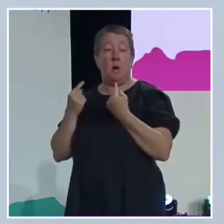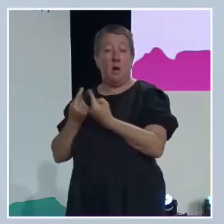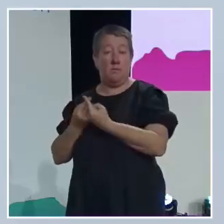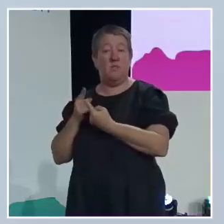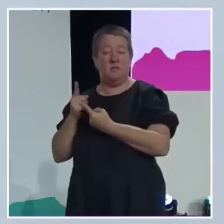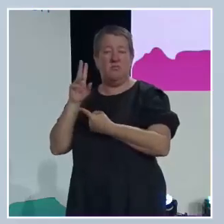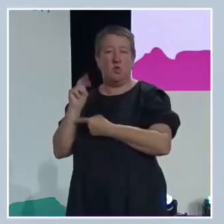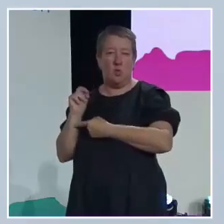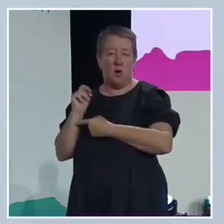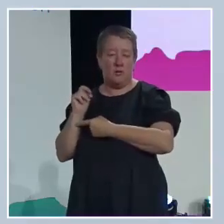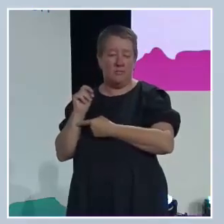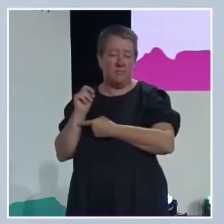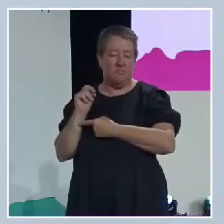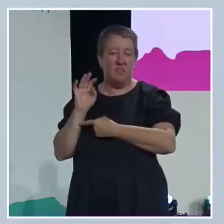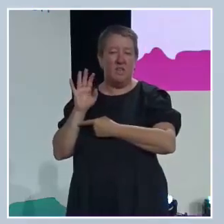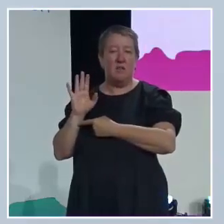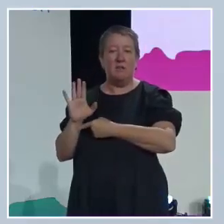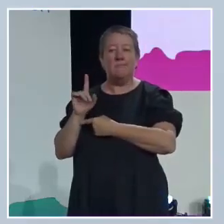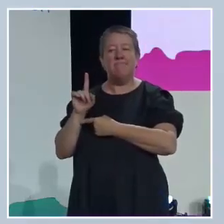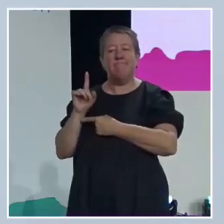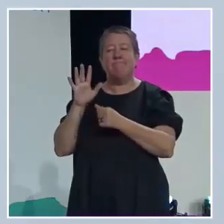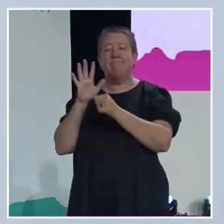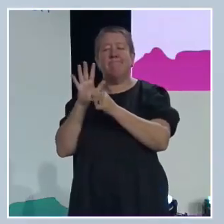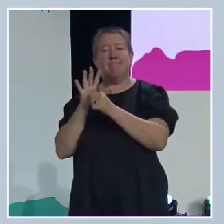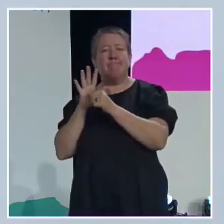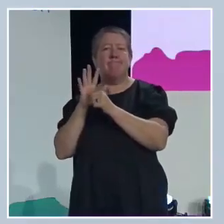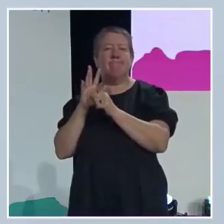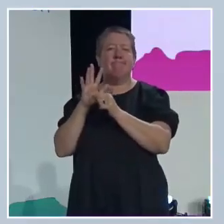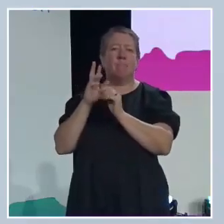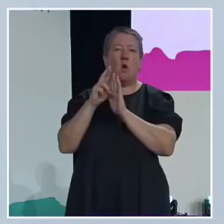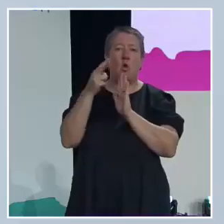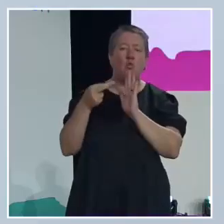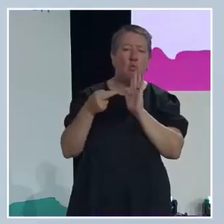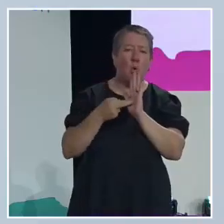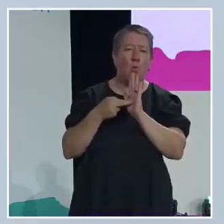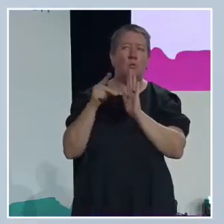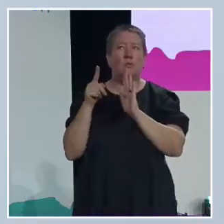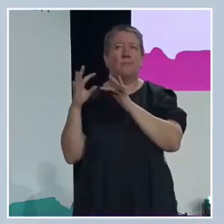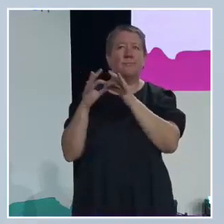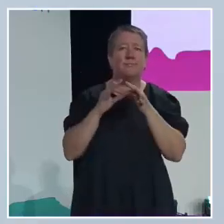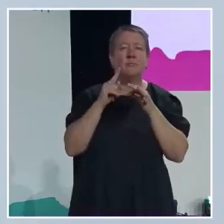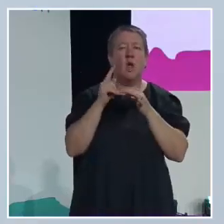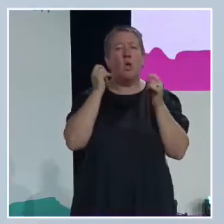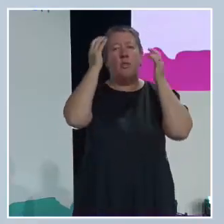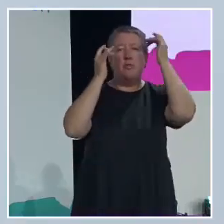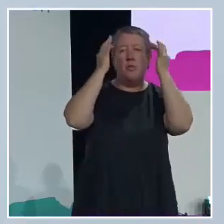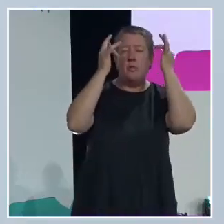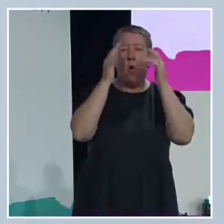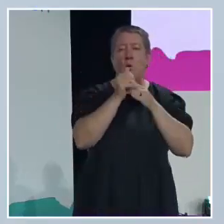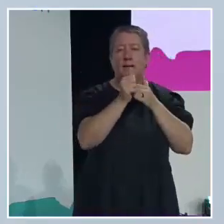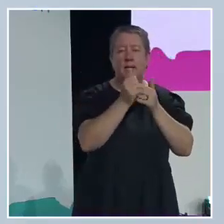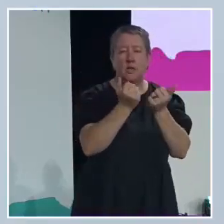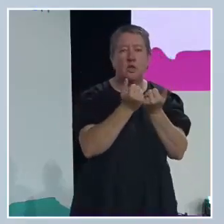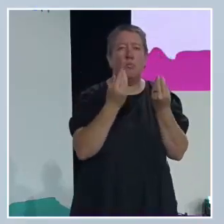plays some pivotal roles in thought leadership together with